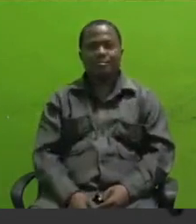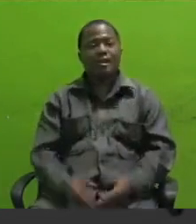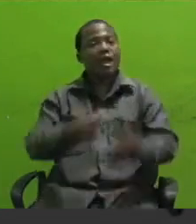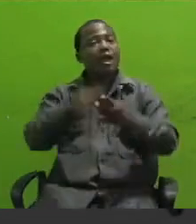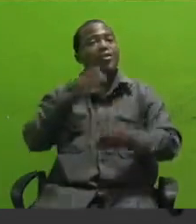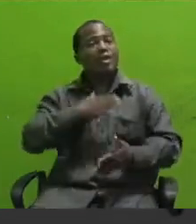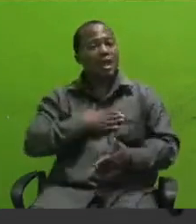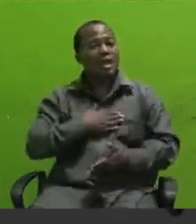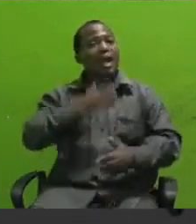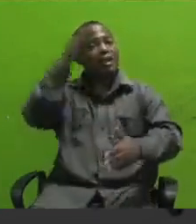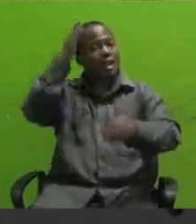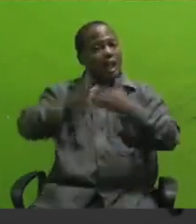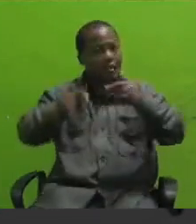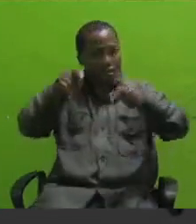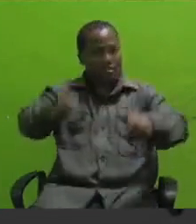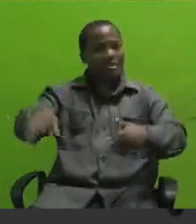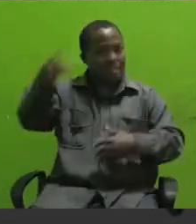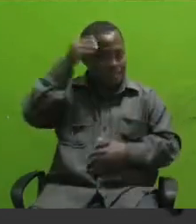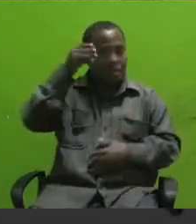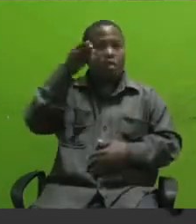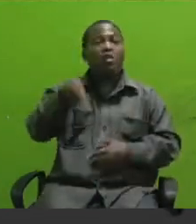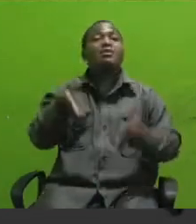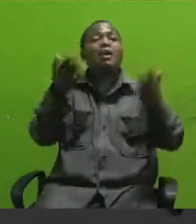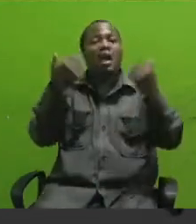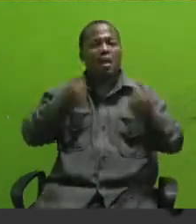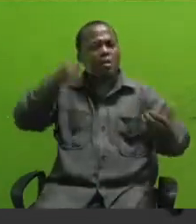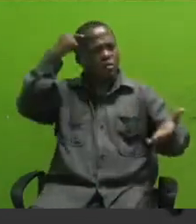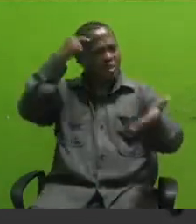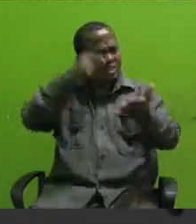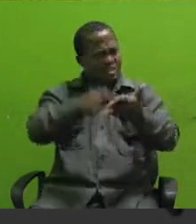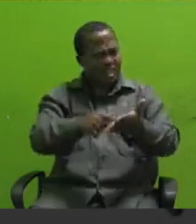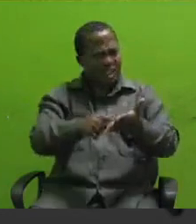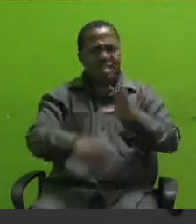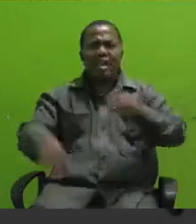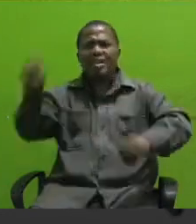program, you should be able to define chemical warning sign.